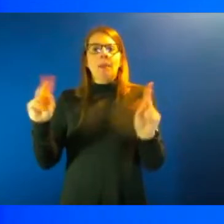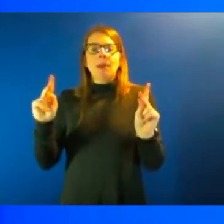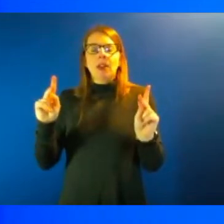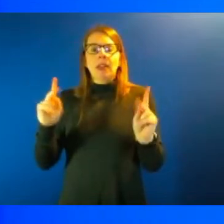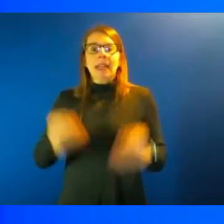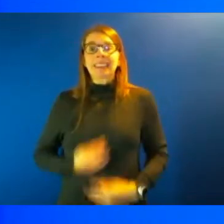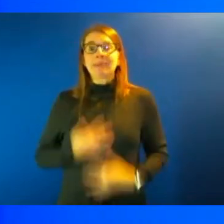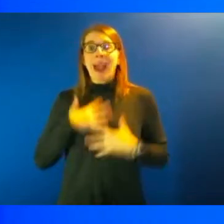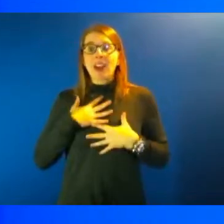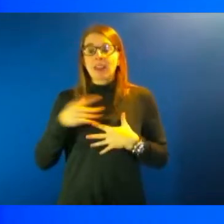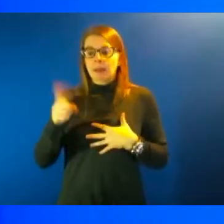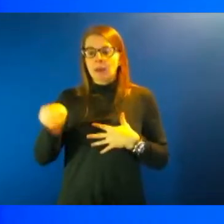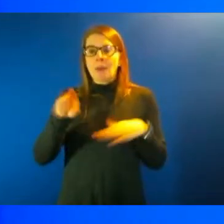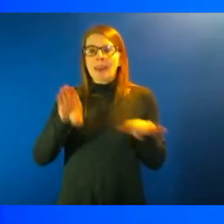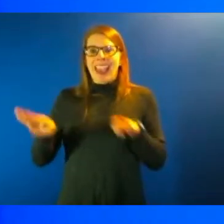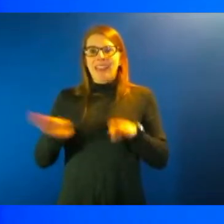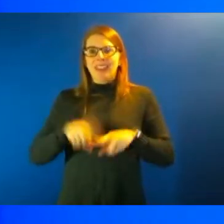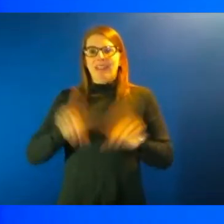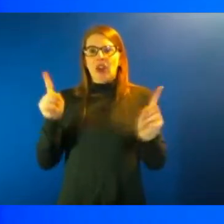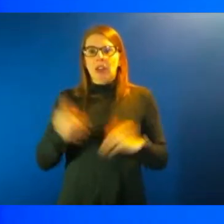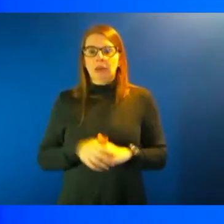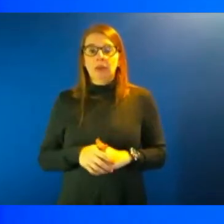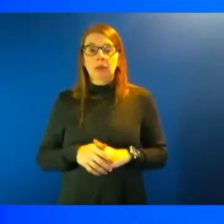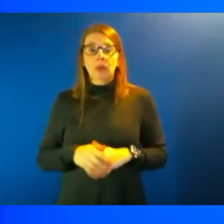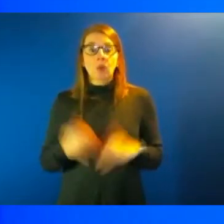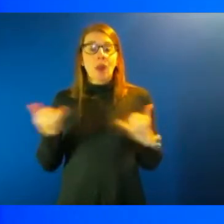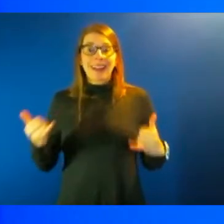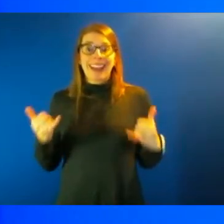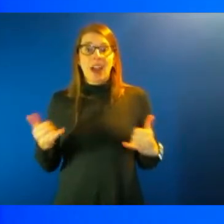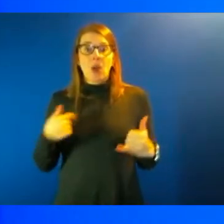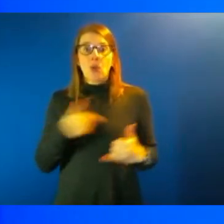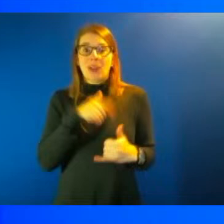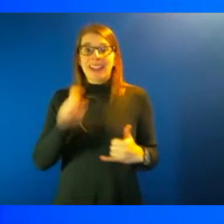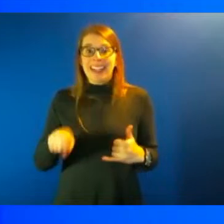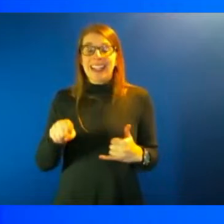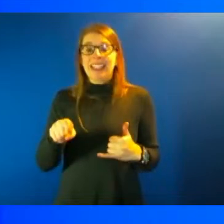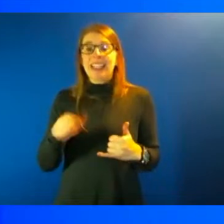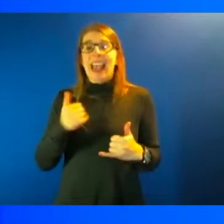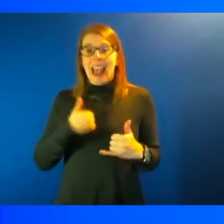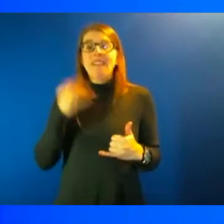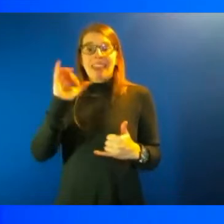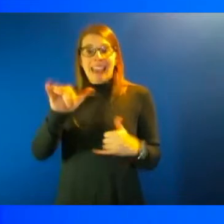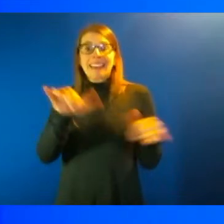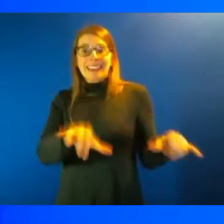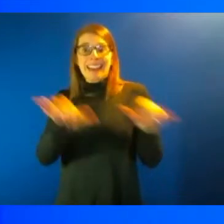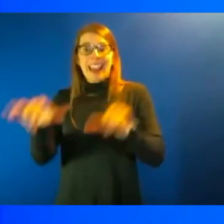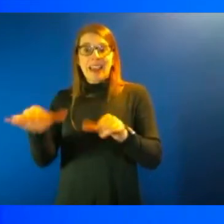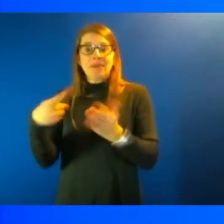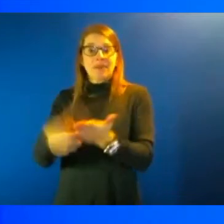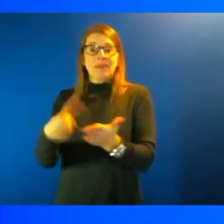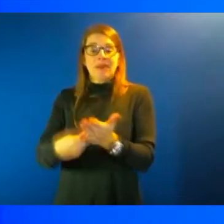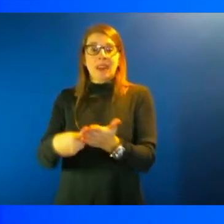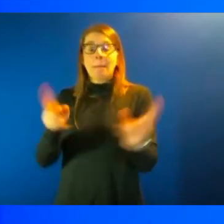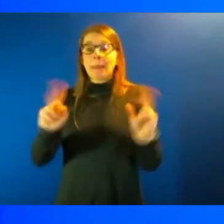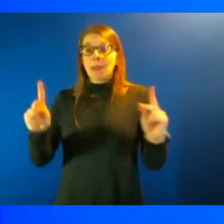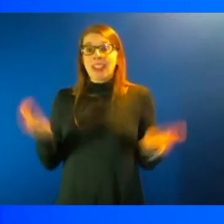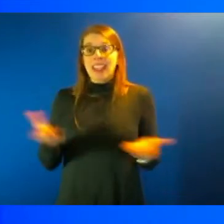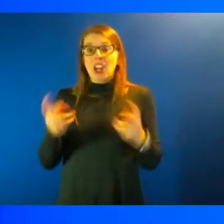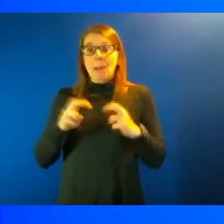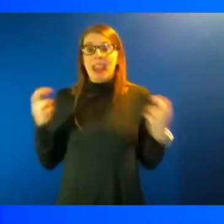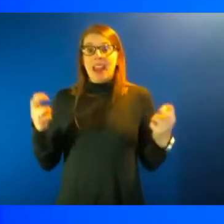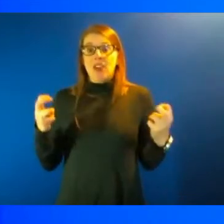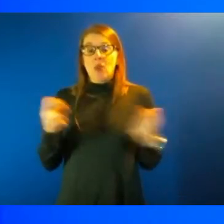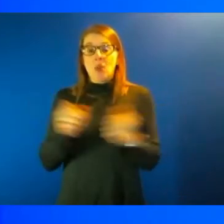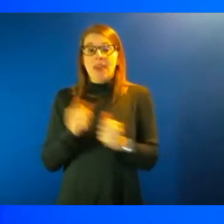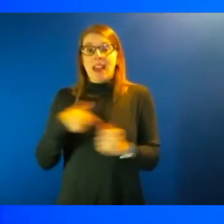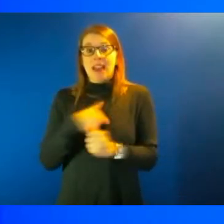act differently? And really, we're at a point right now where we need to be having that same conversation among ourselves. The people here on the panel with us today are telling us,